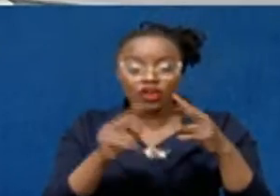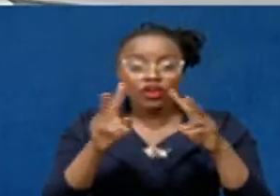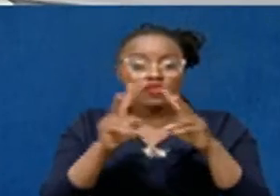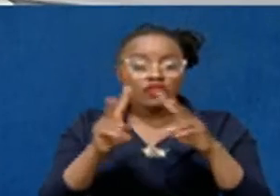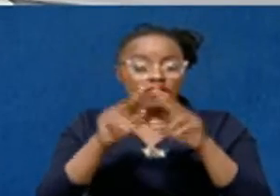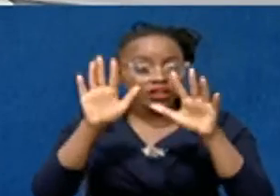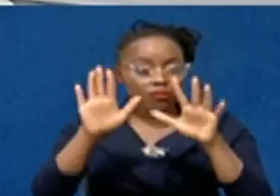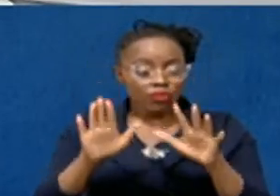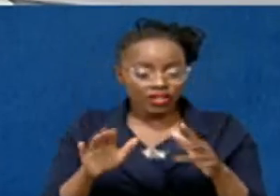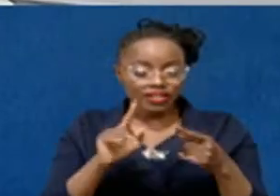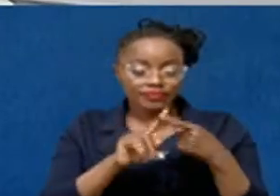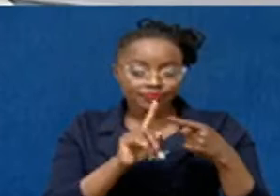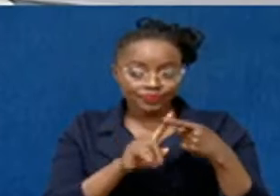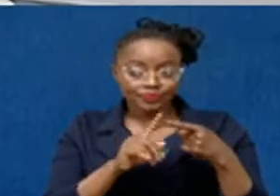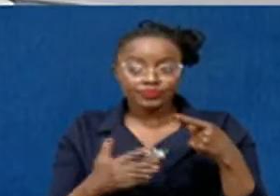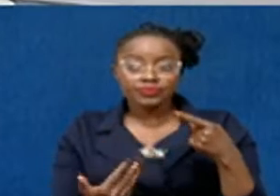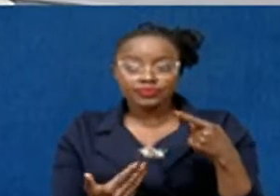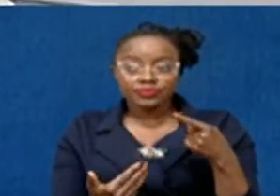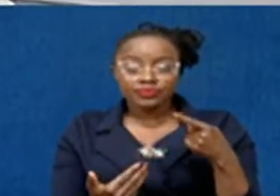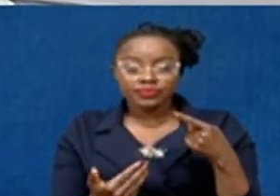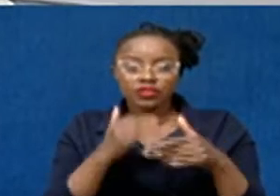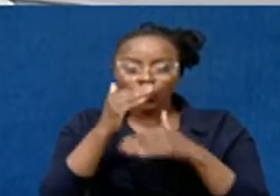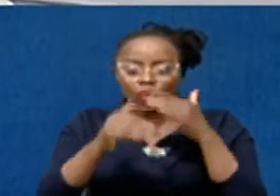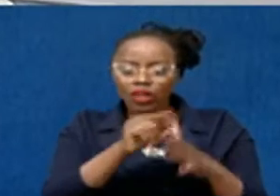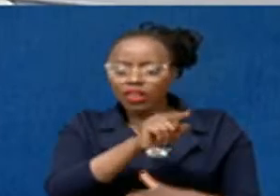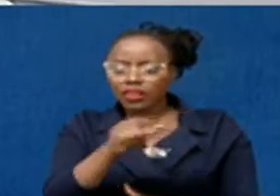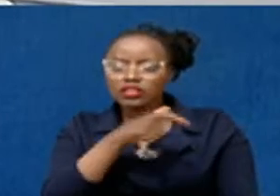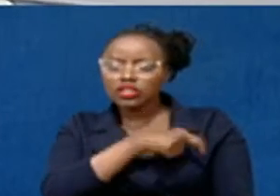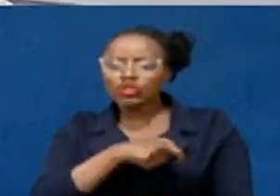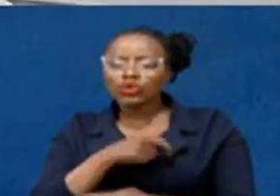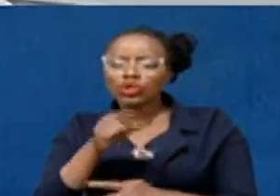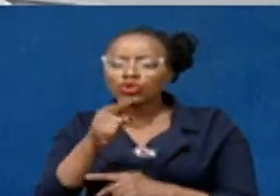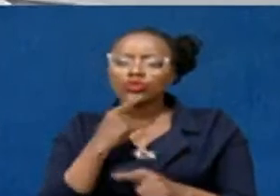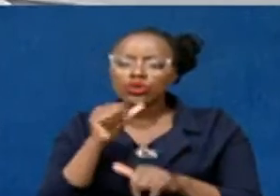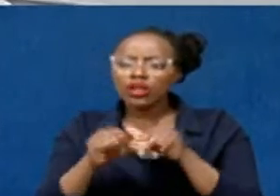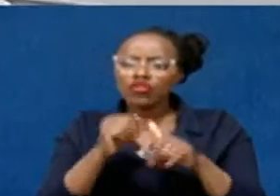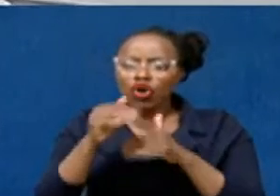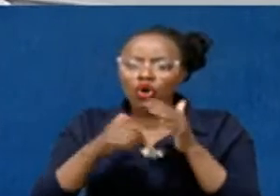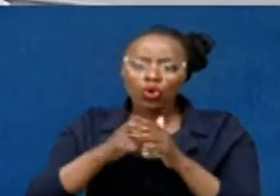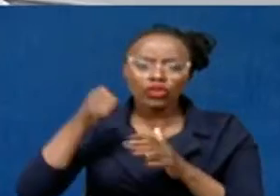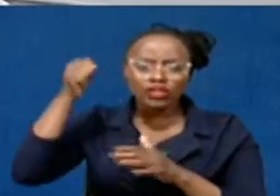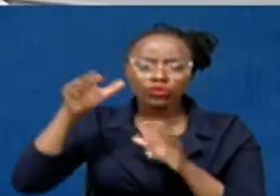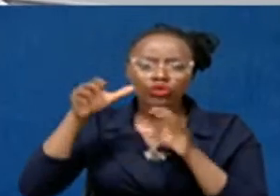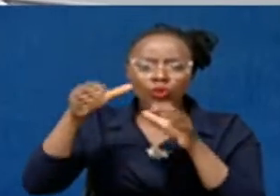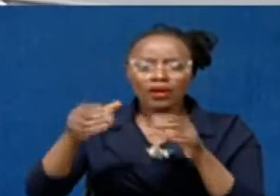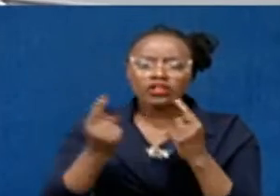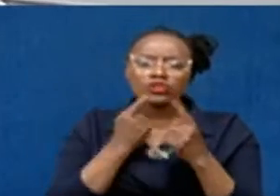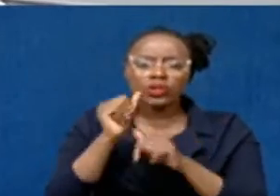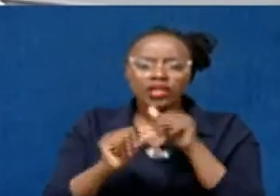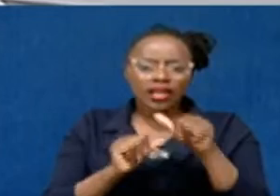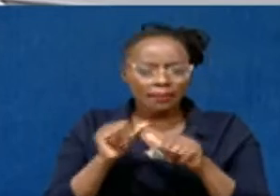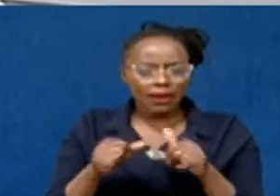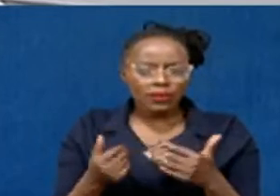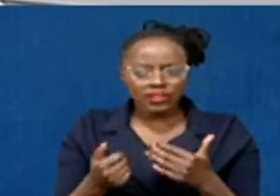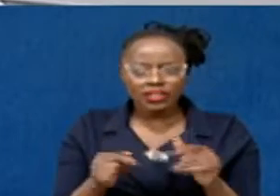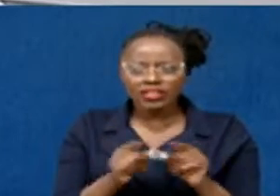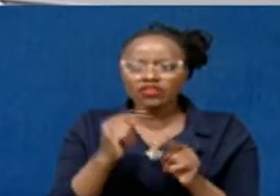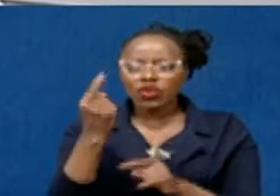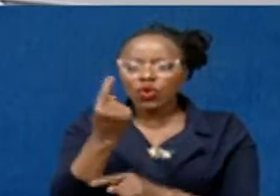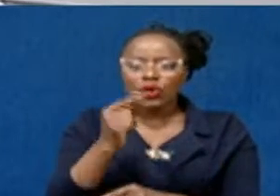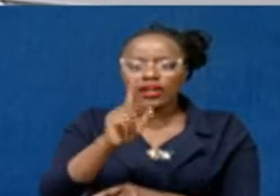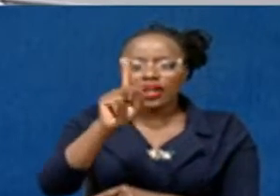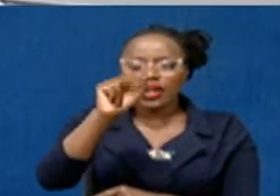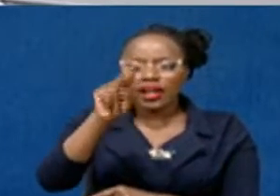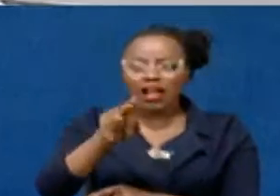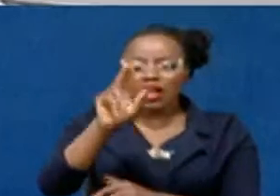quick things. Number one, all these delegates that we're talking about, all these parties that we're talking about, except